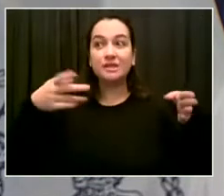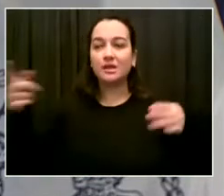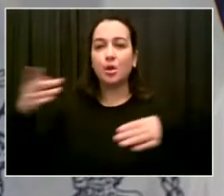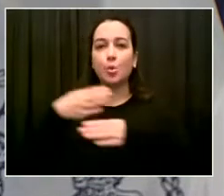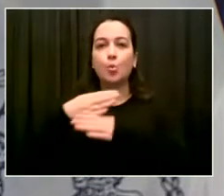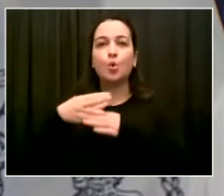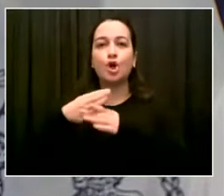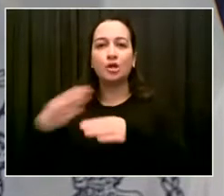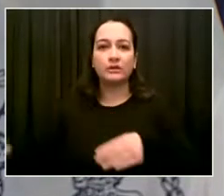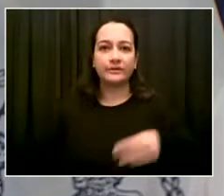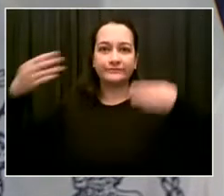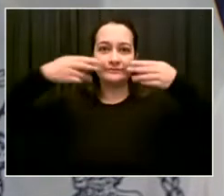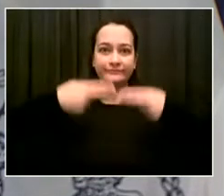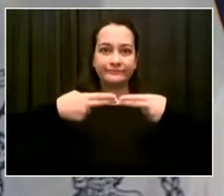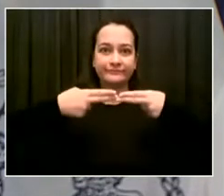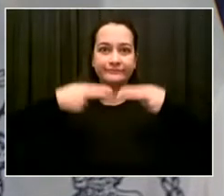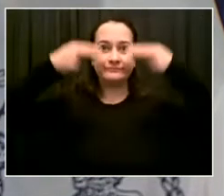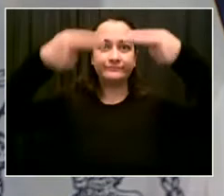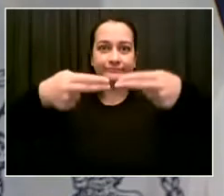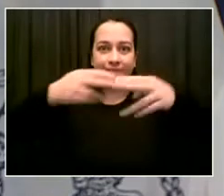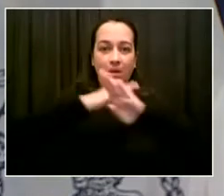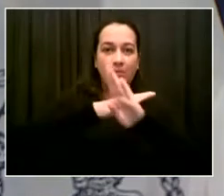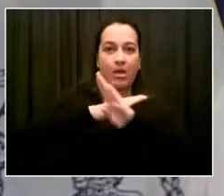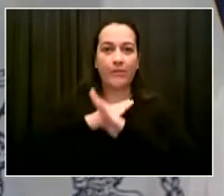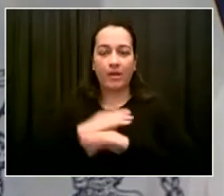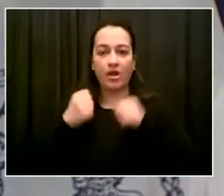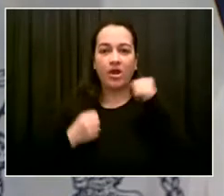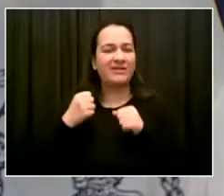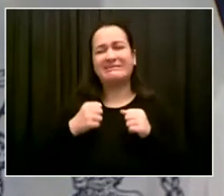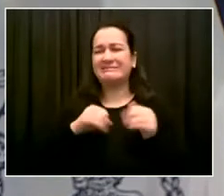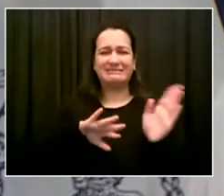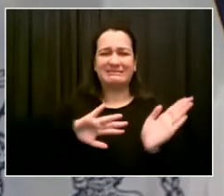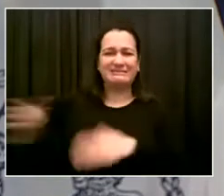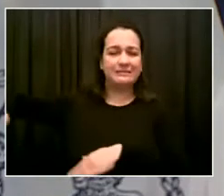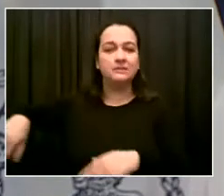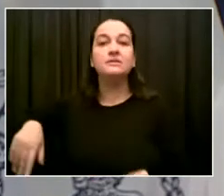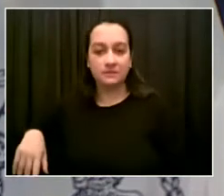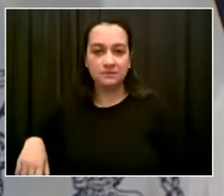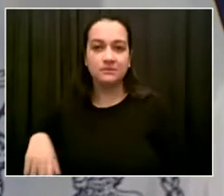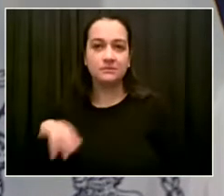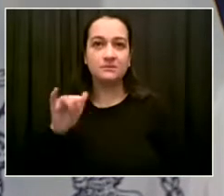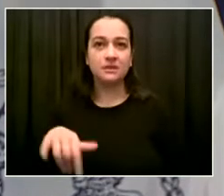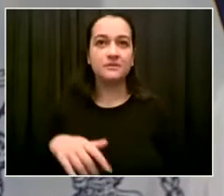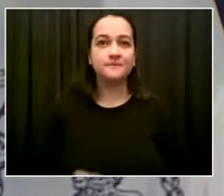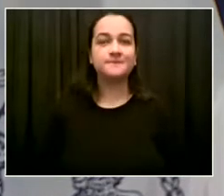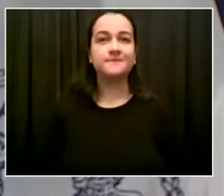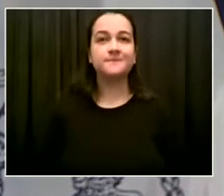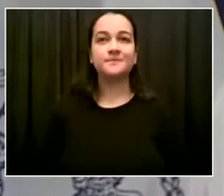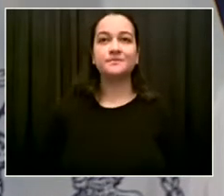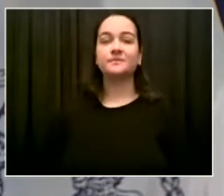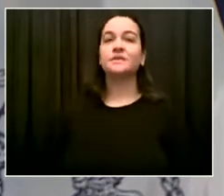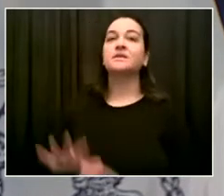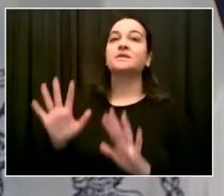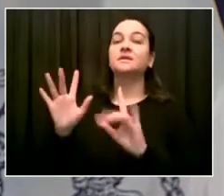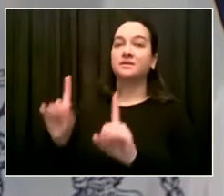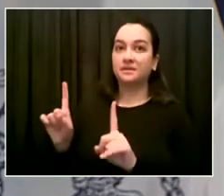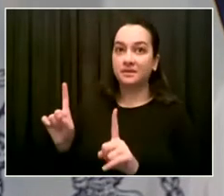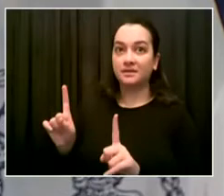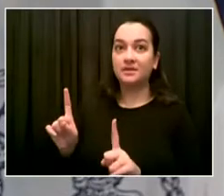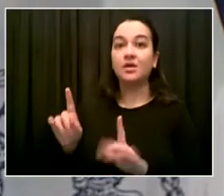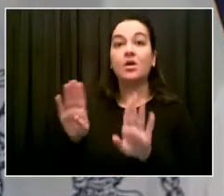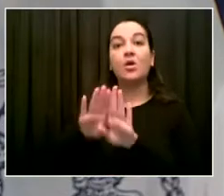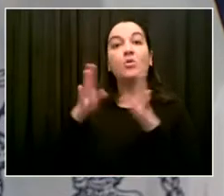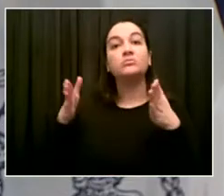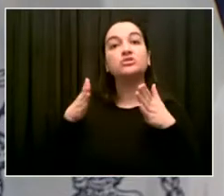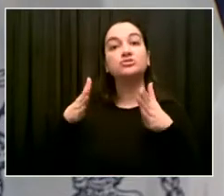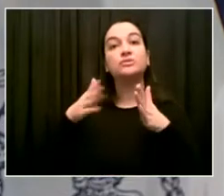would say open streets have been extraordinary. I don't think it's something we should minimize. Yeah, there's logistics that have to go